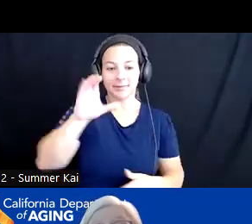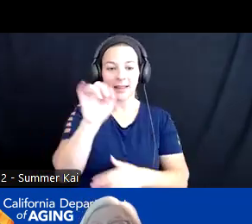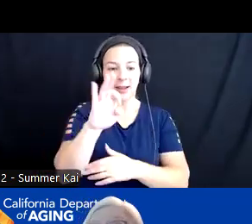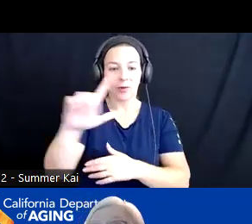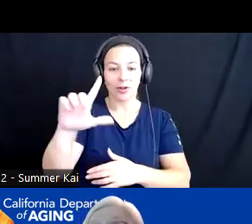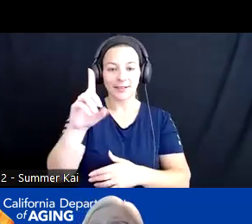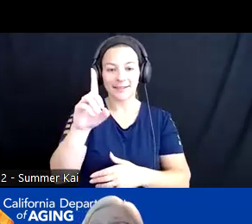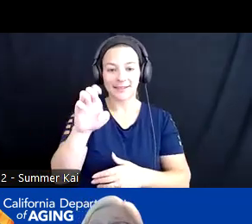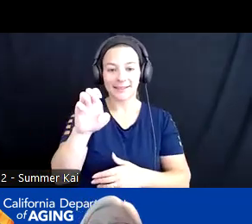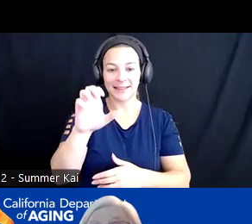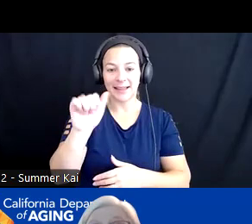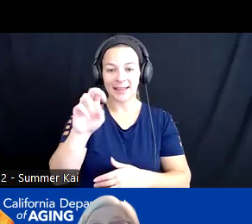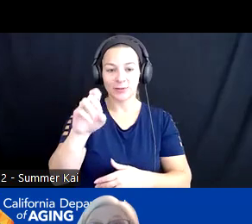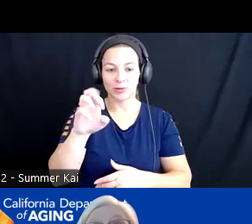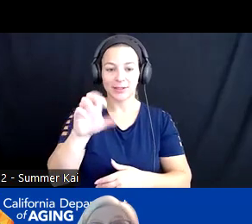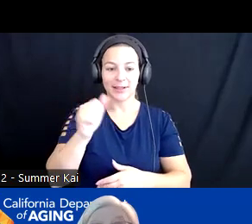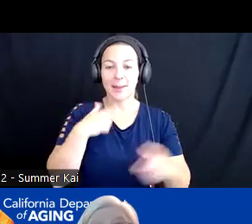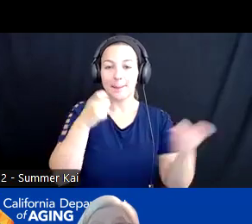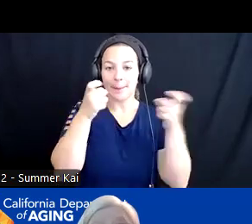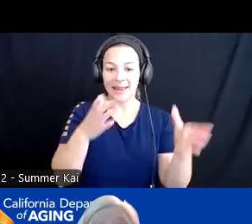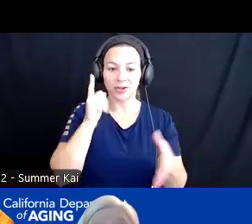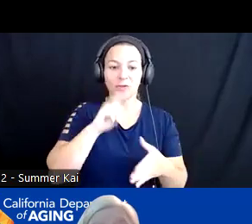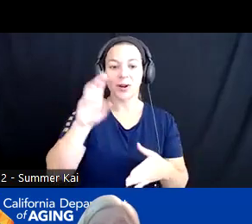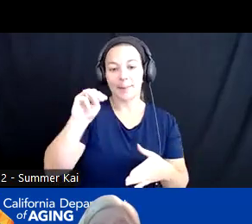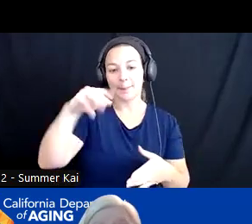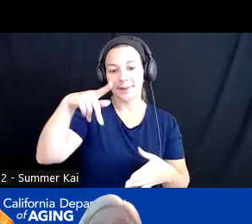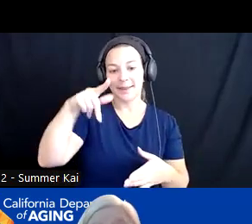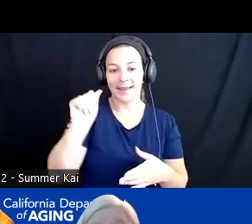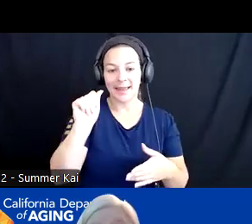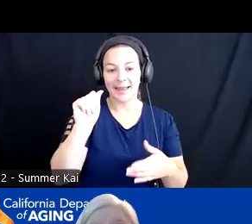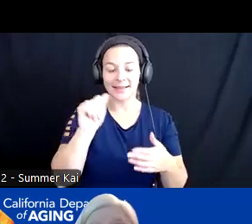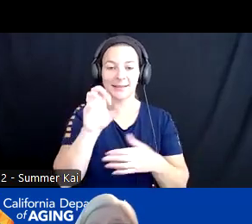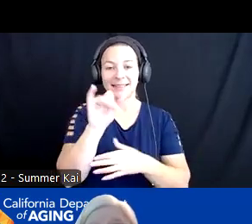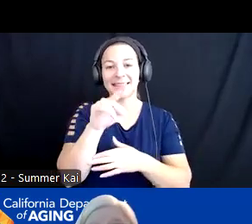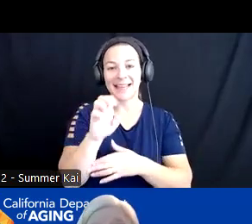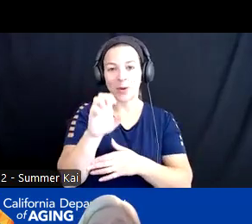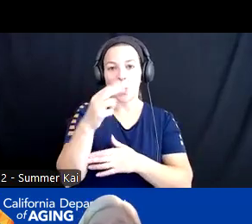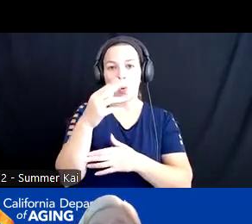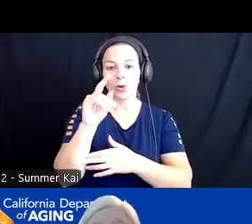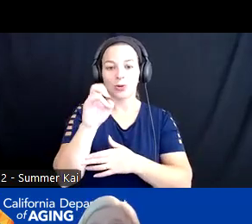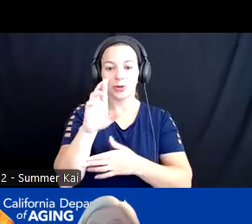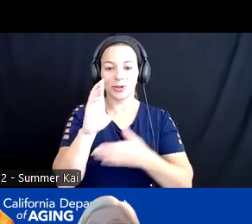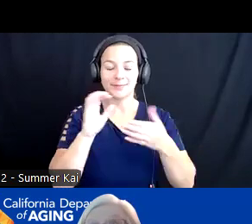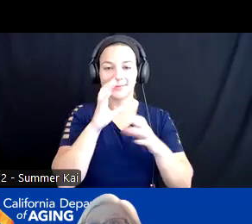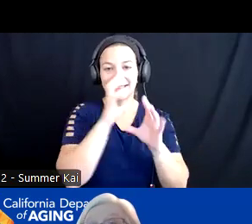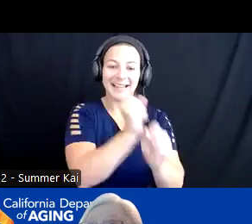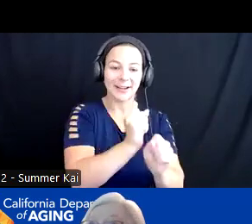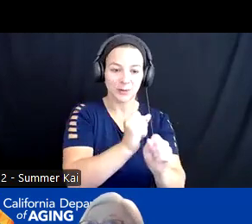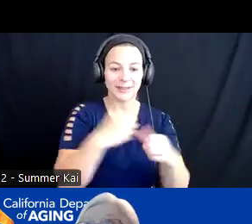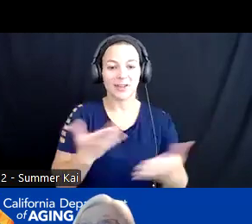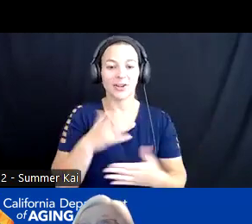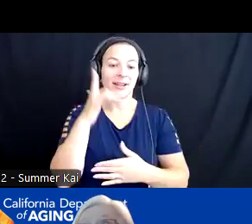the Master Plan for Aging, MPA, Stakeholder Engagement here at the California Department of Aging,